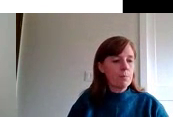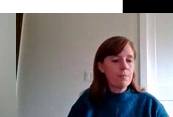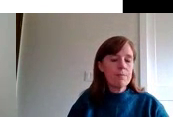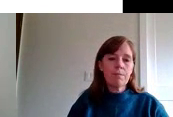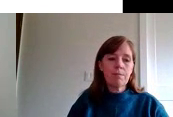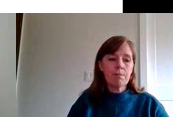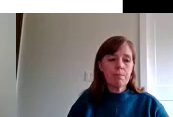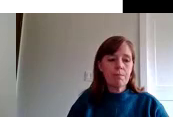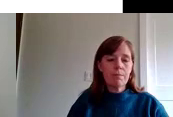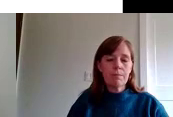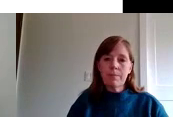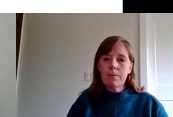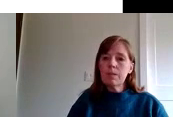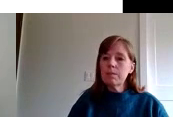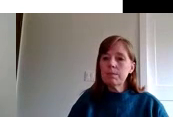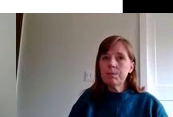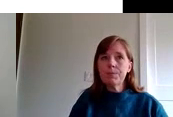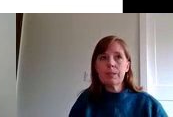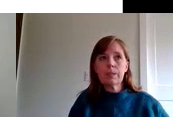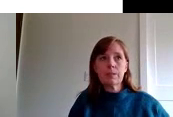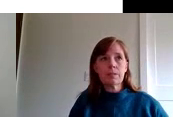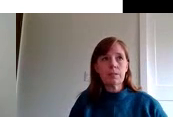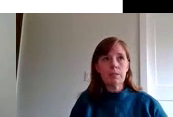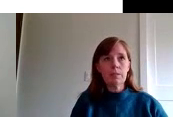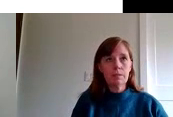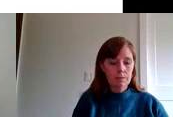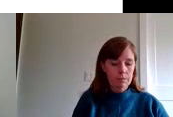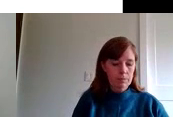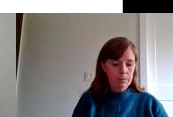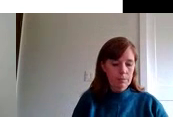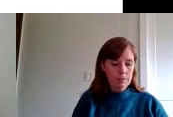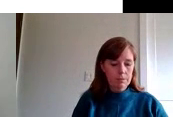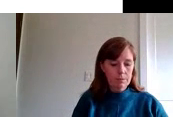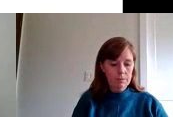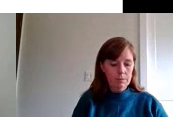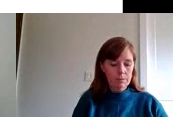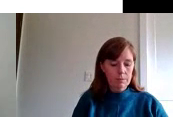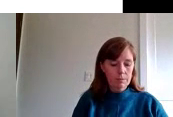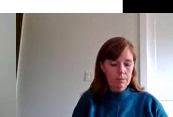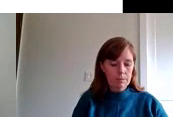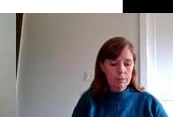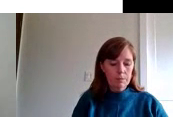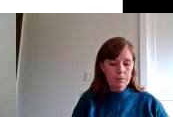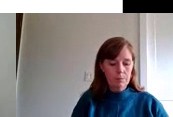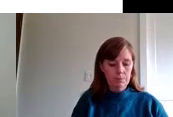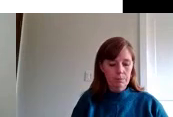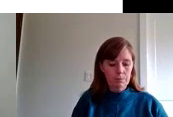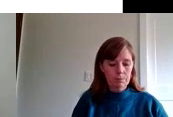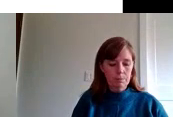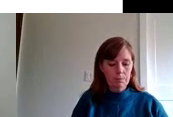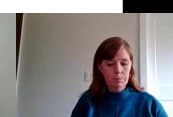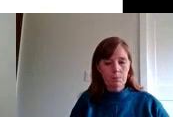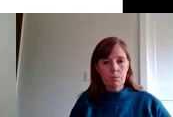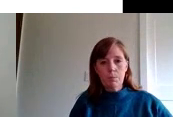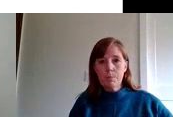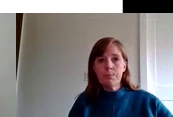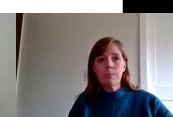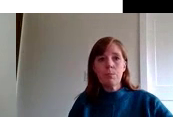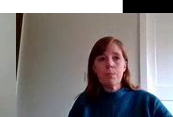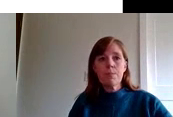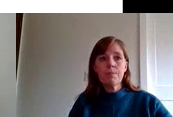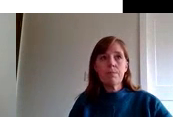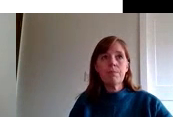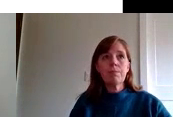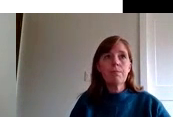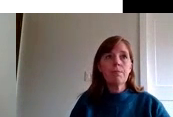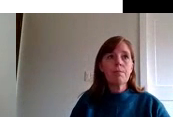session, we're going to be talking about using technology to foster inclusion and access to remote learning. We'll be talking